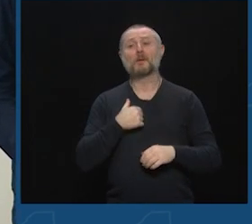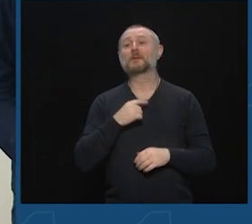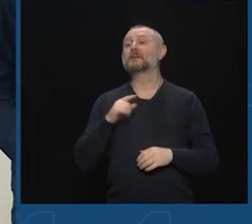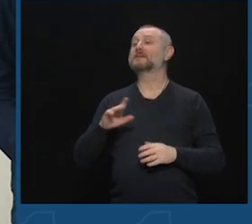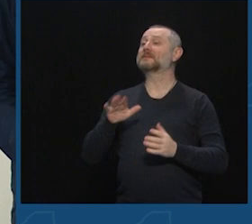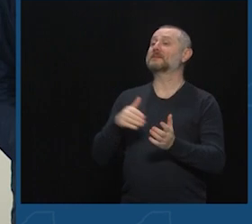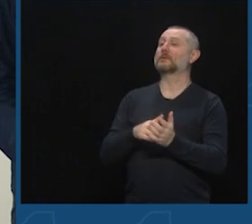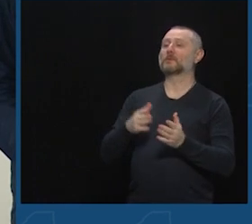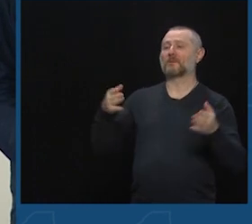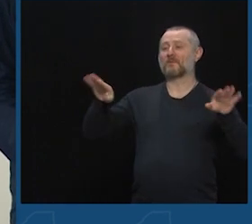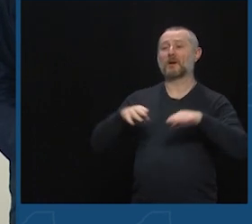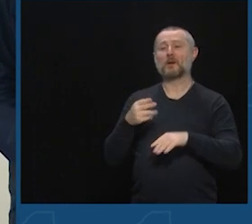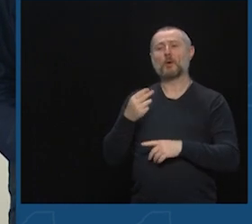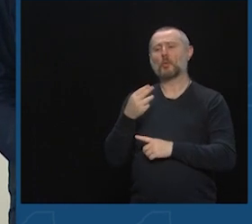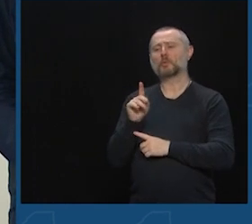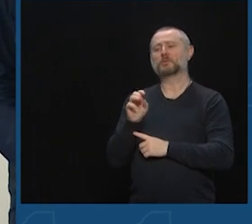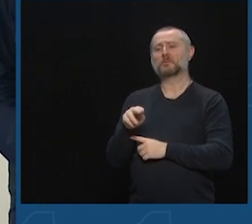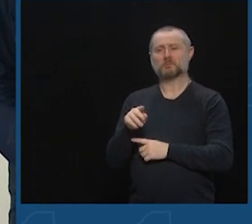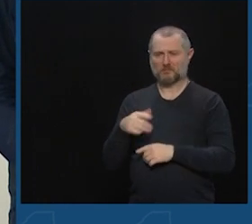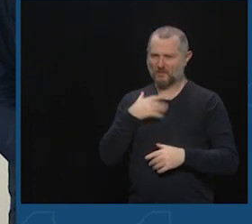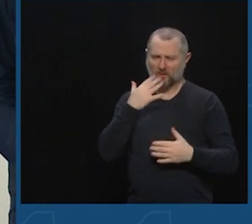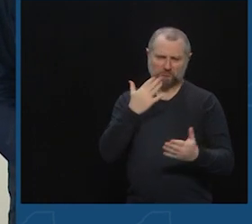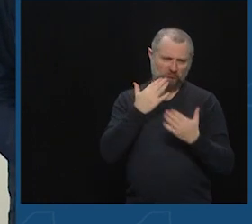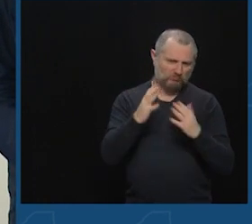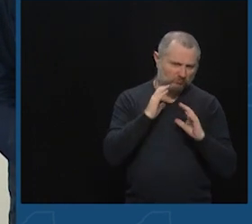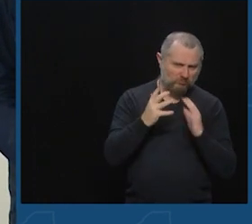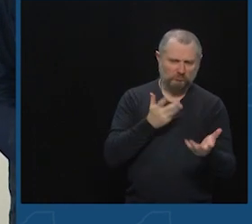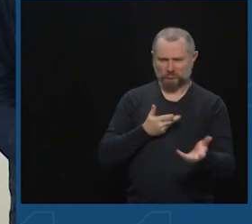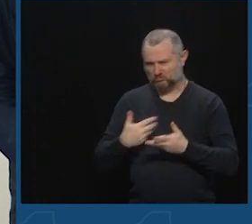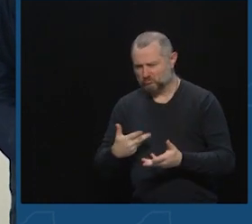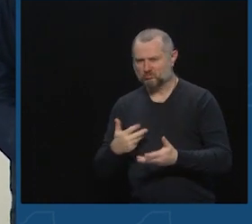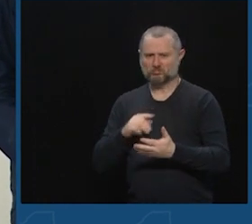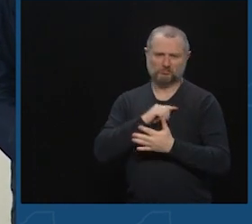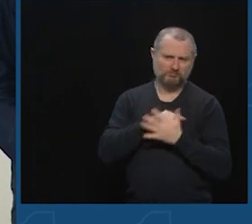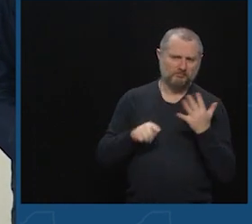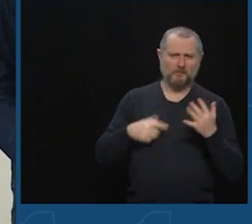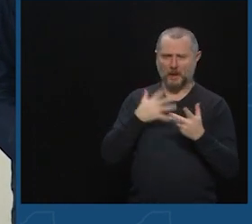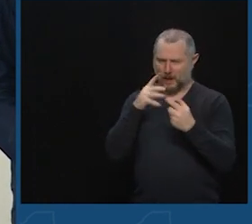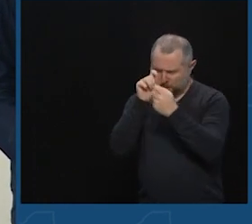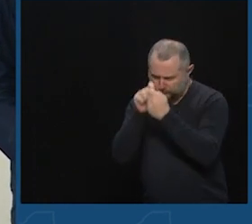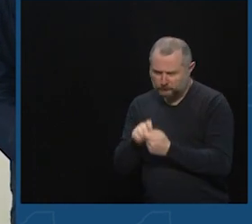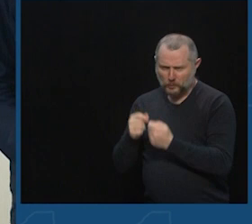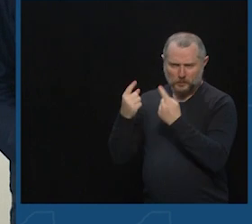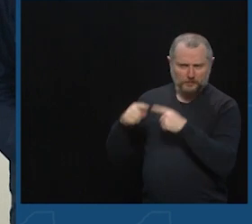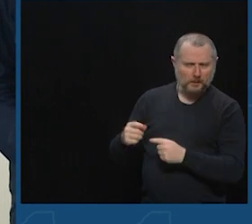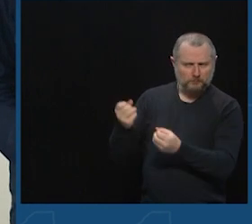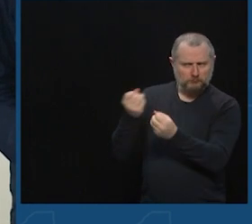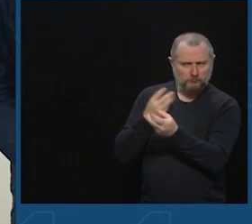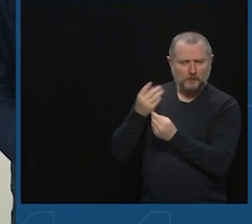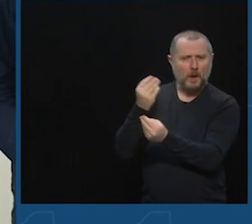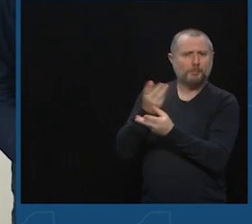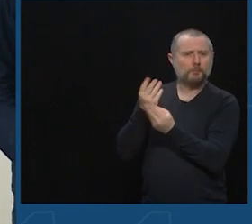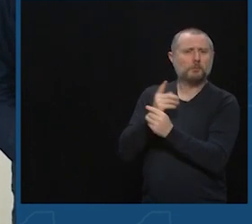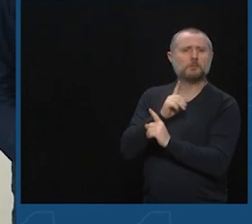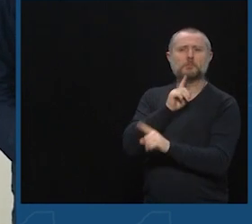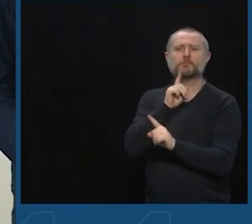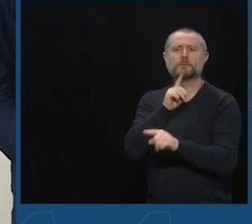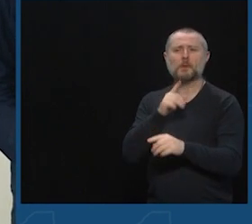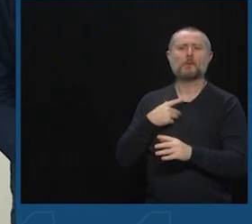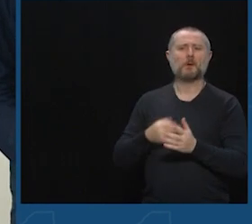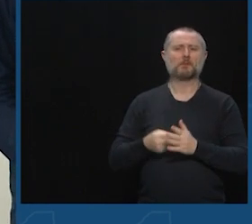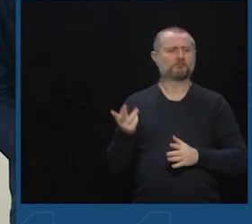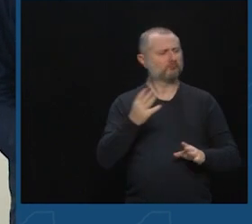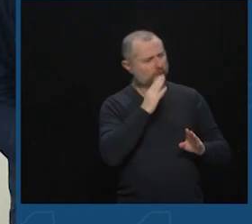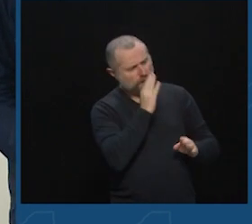of their communication with us, really at the granular level, making sure we knew everything, not creating false expectations, dealing in the reality